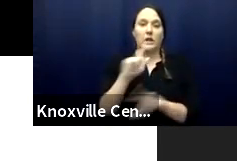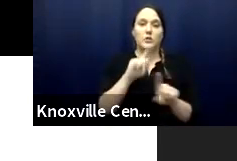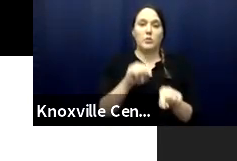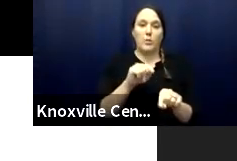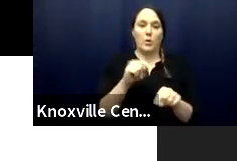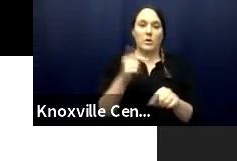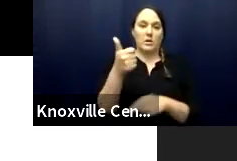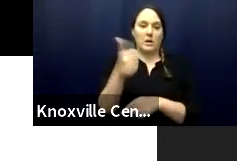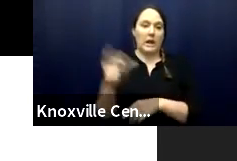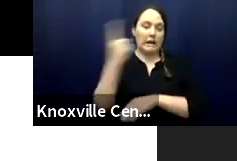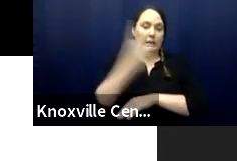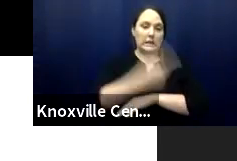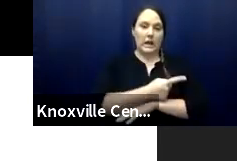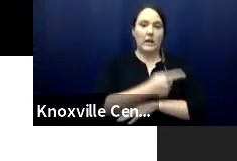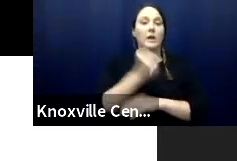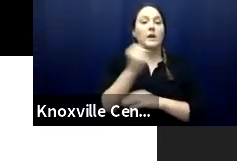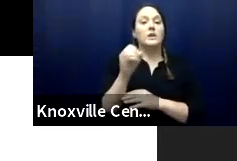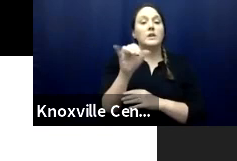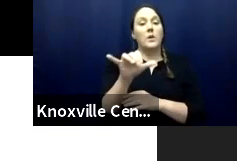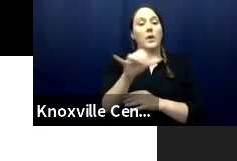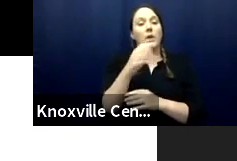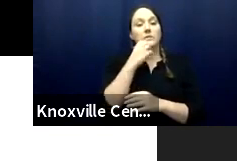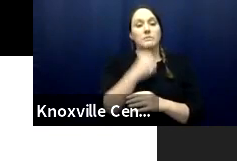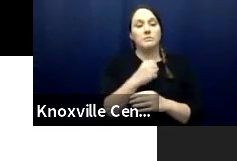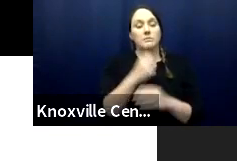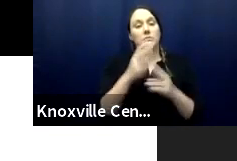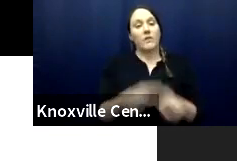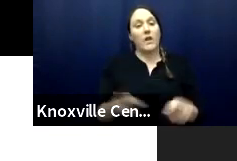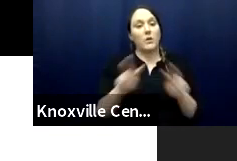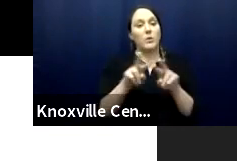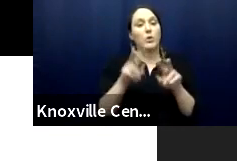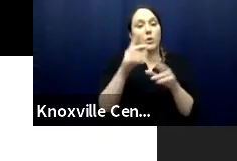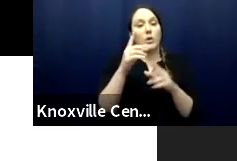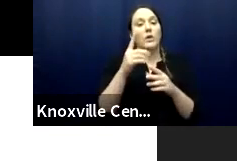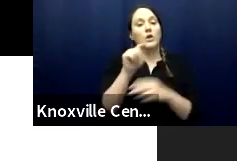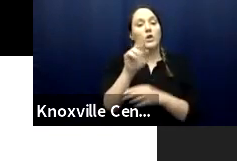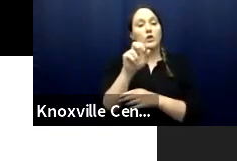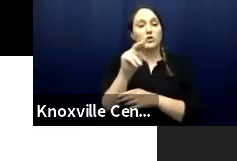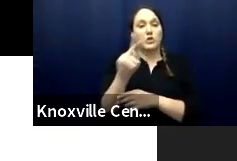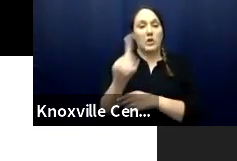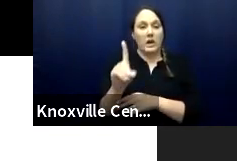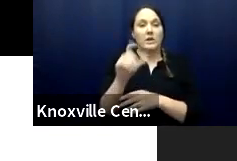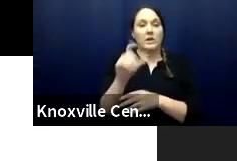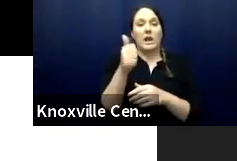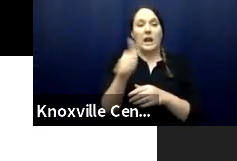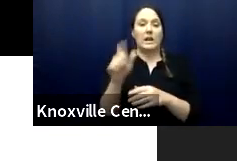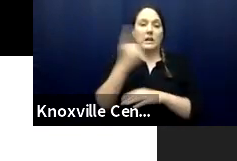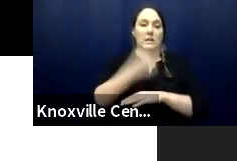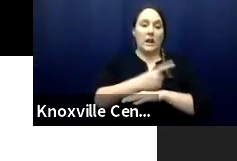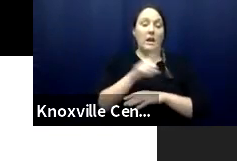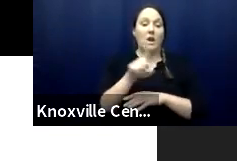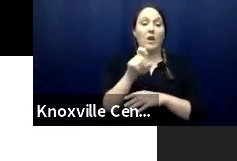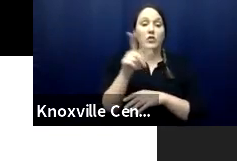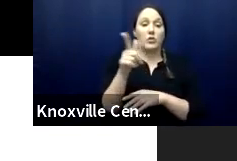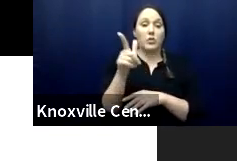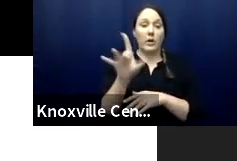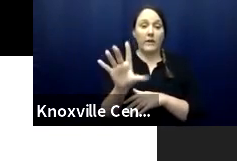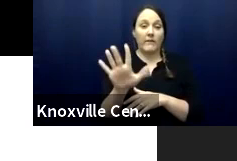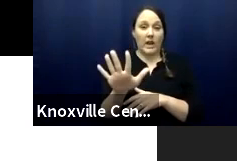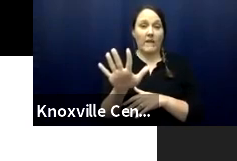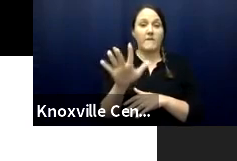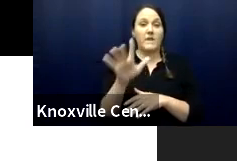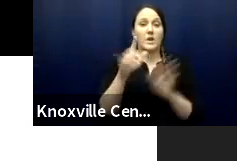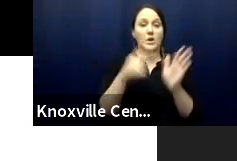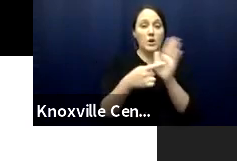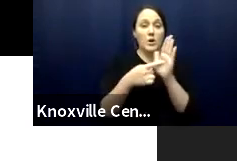this is really valuable for trending over a period of days and not any one given day. But that 125, I believe, represents